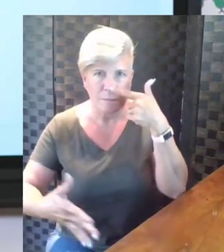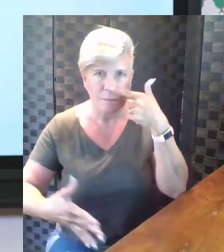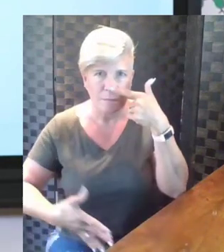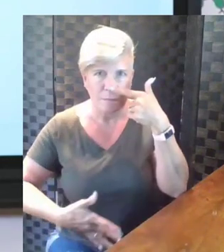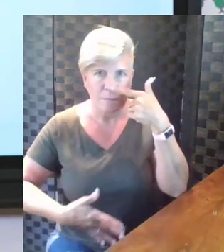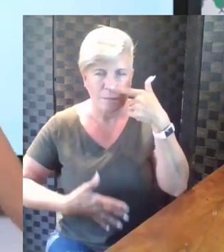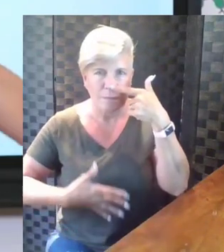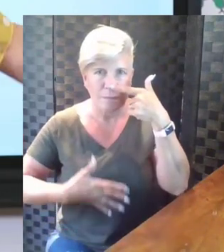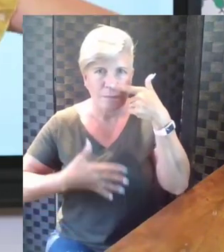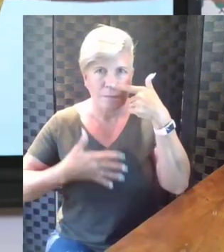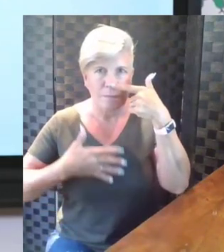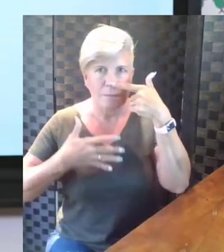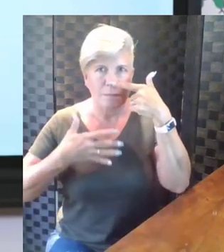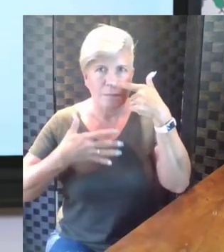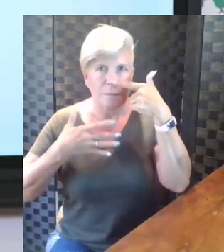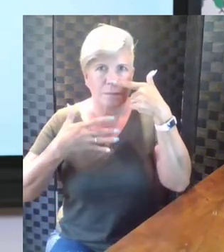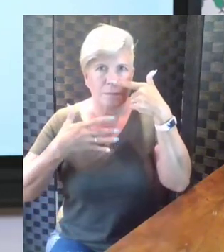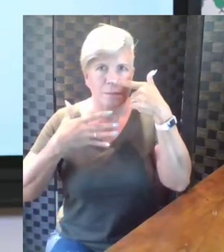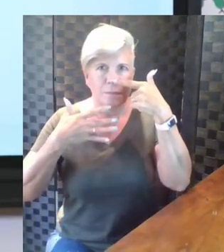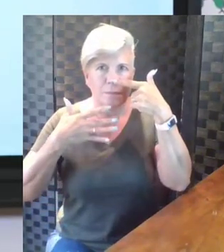Take a deep breath in through your belly.